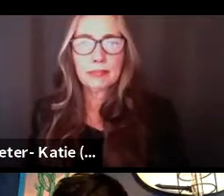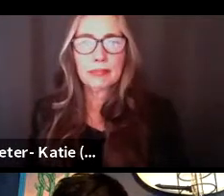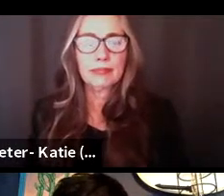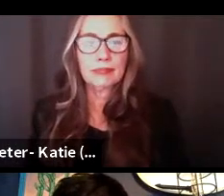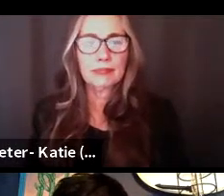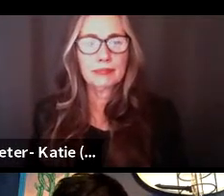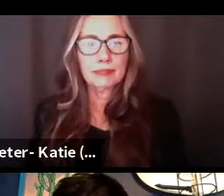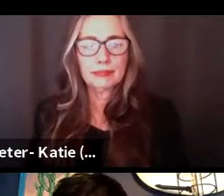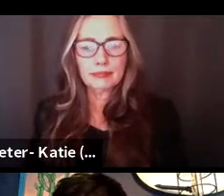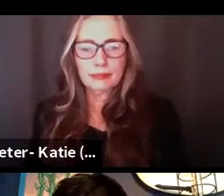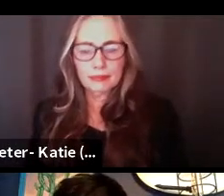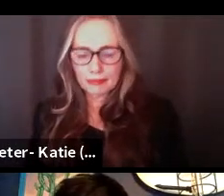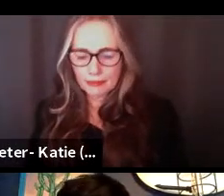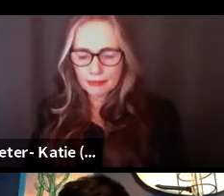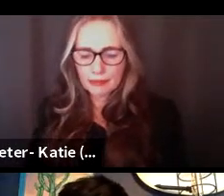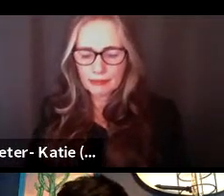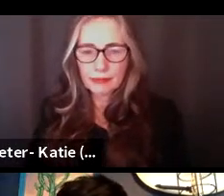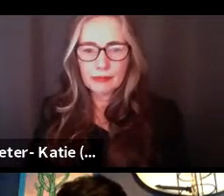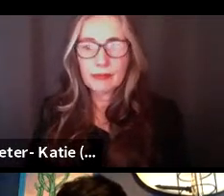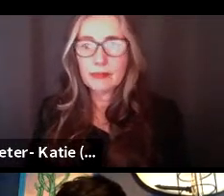all right should we get started